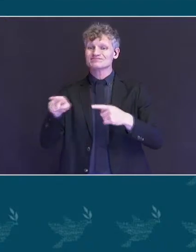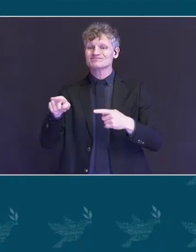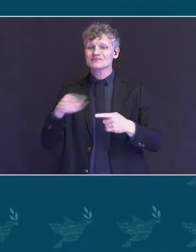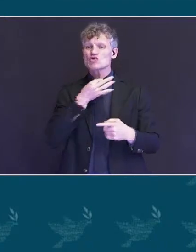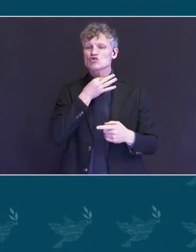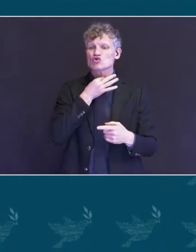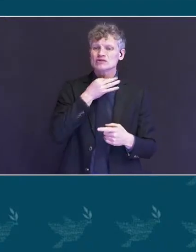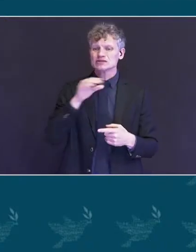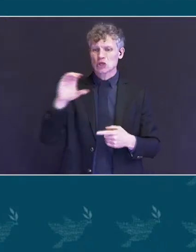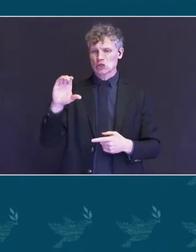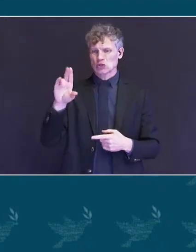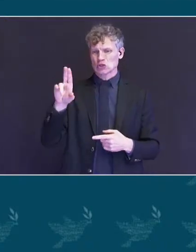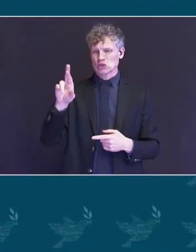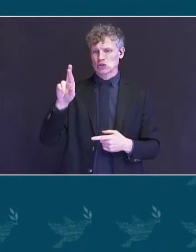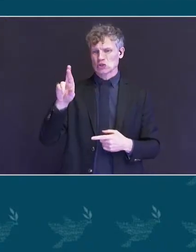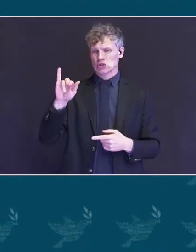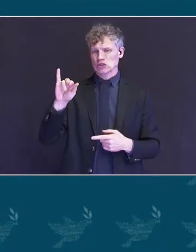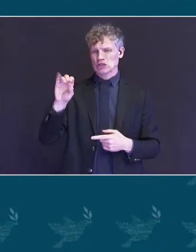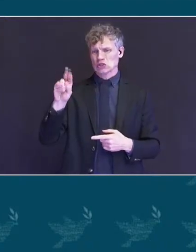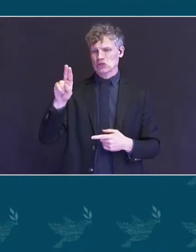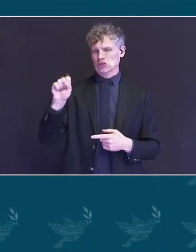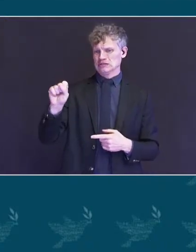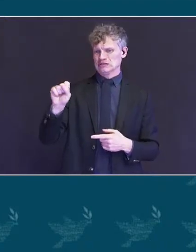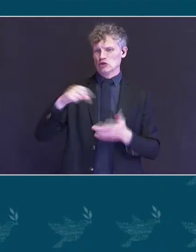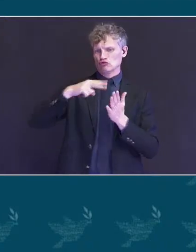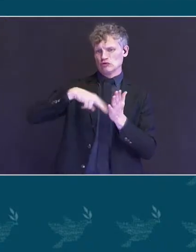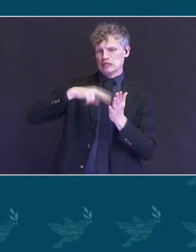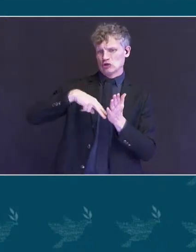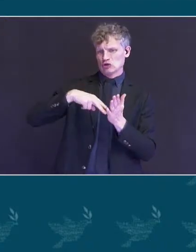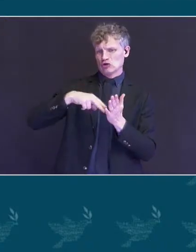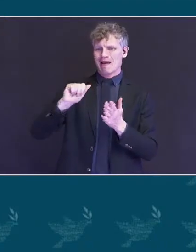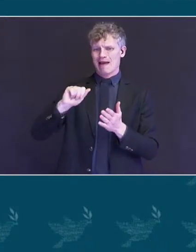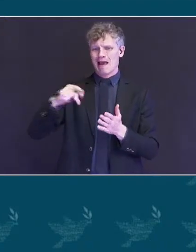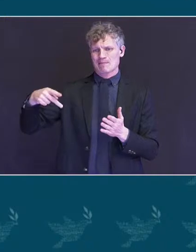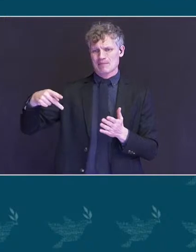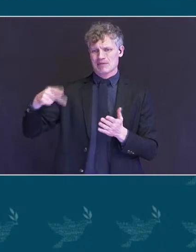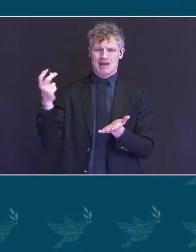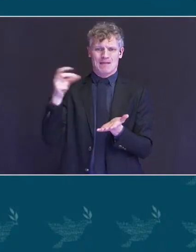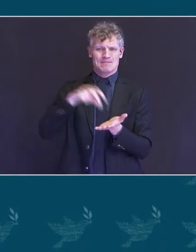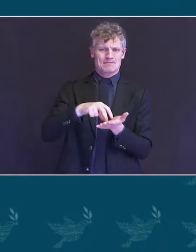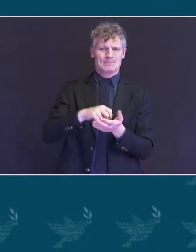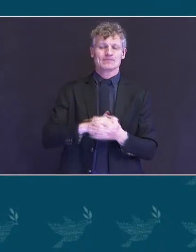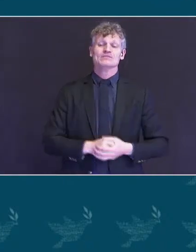just want to say, finally, that these interactive books